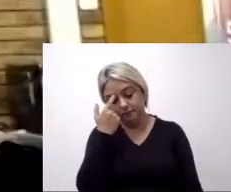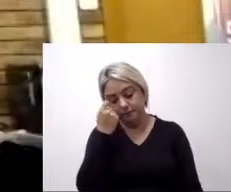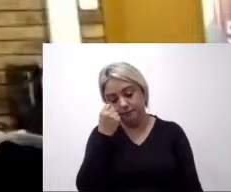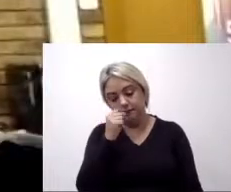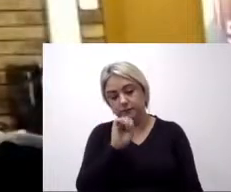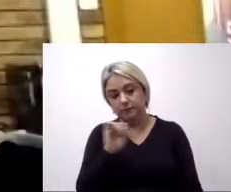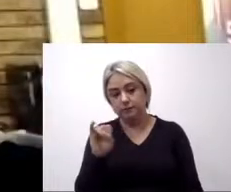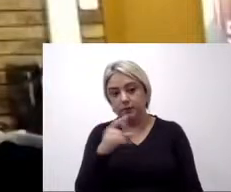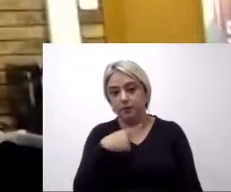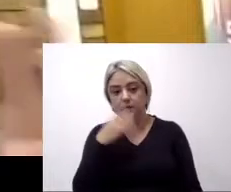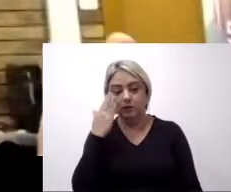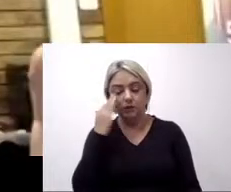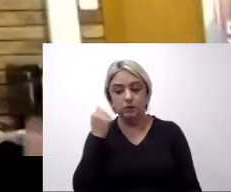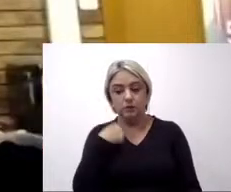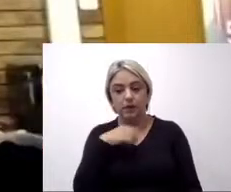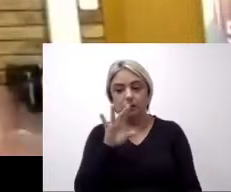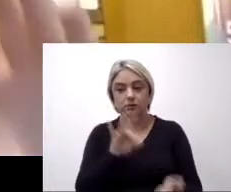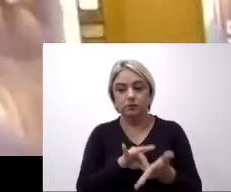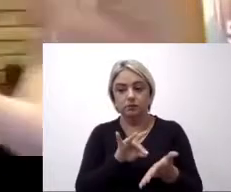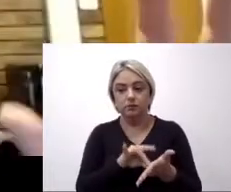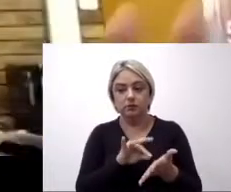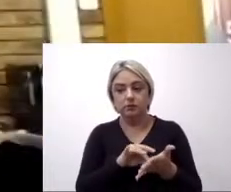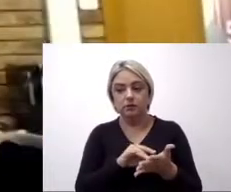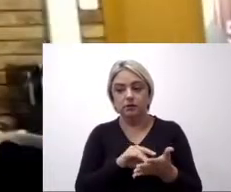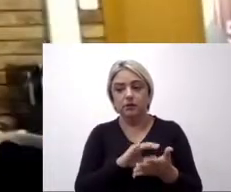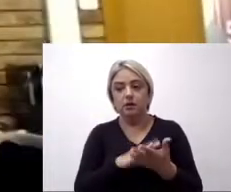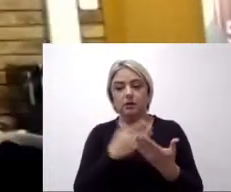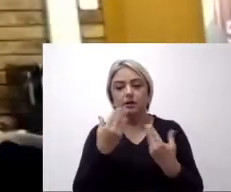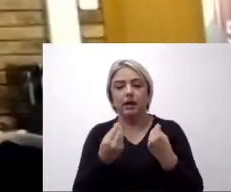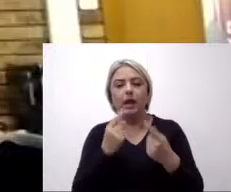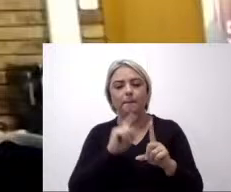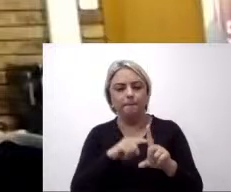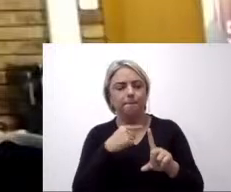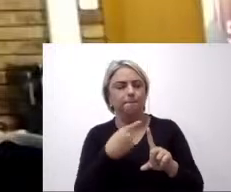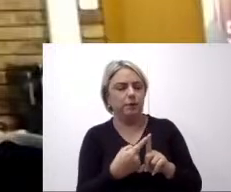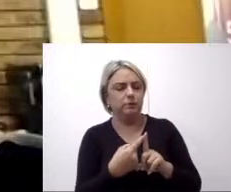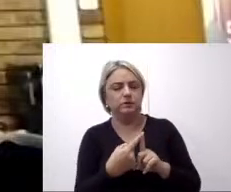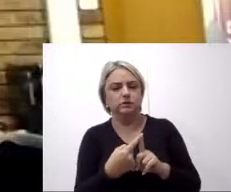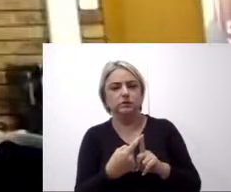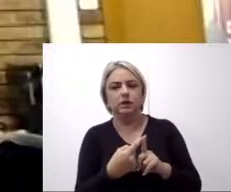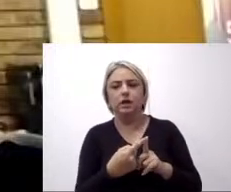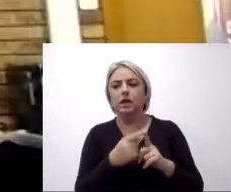is ACF, is really a positivist model. They try to have hypotheses. It's very